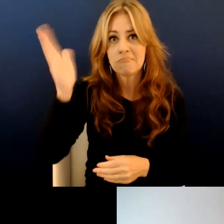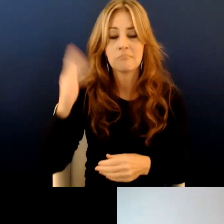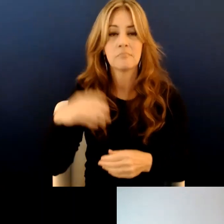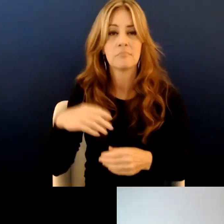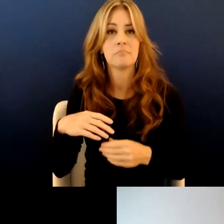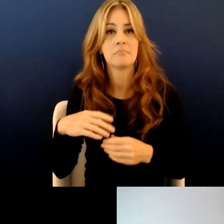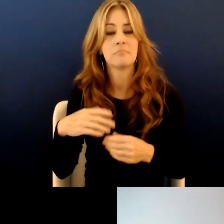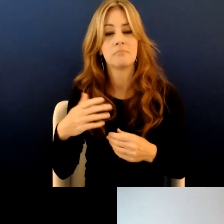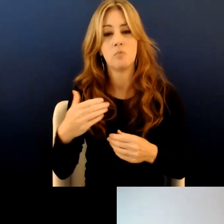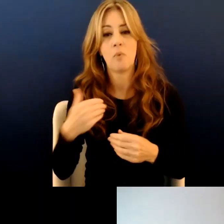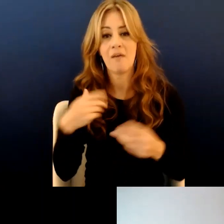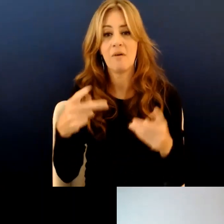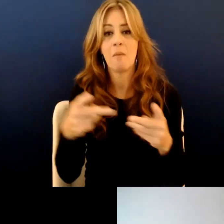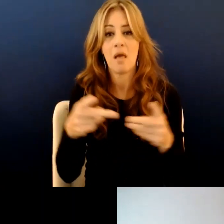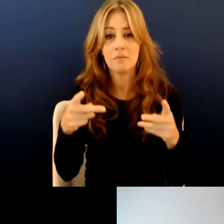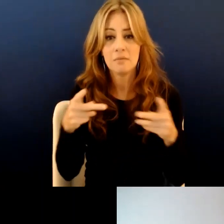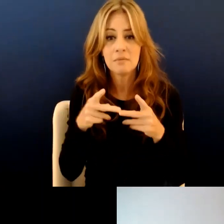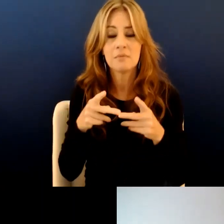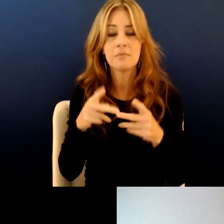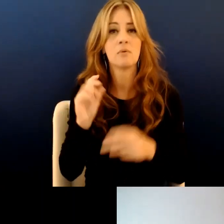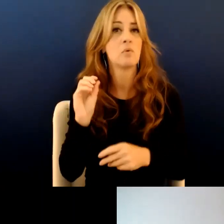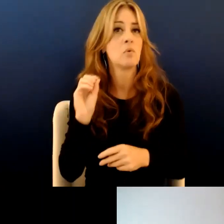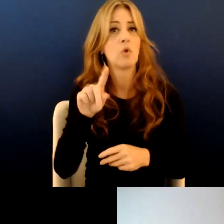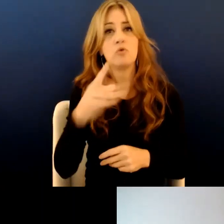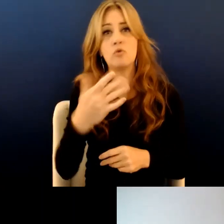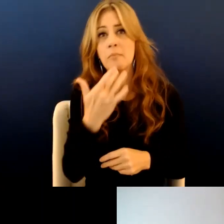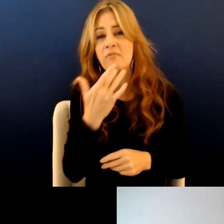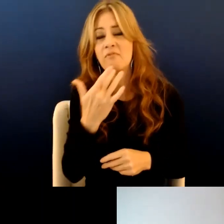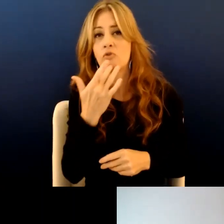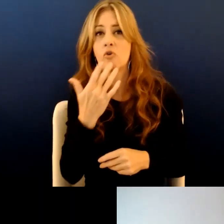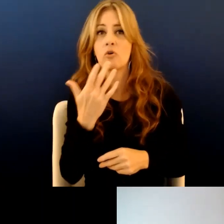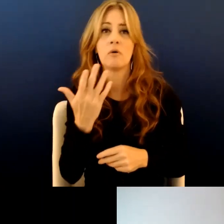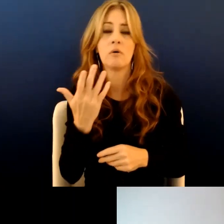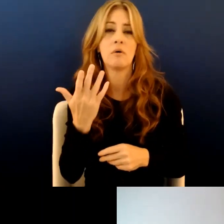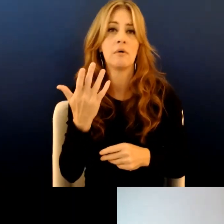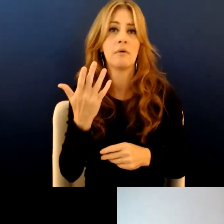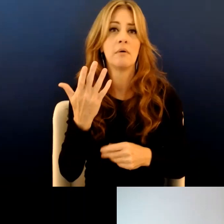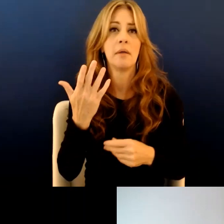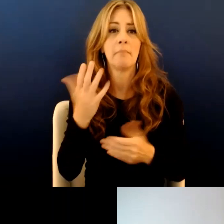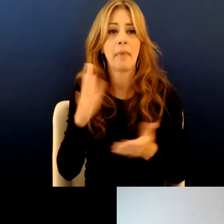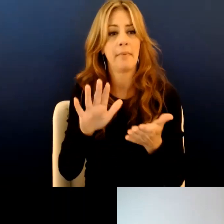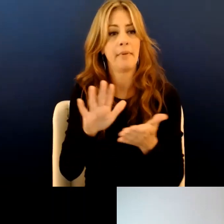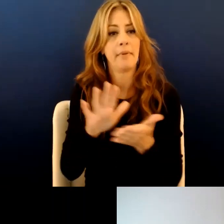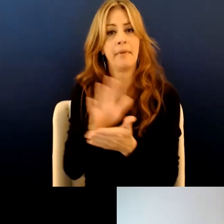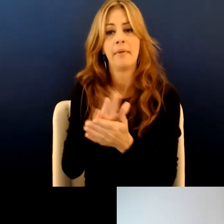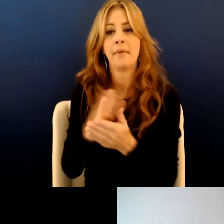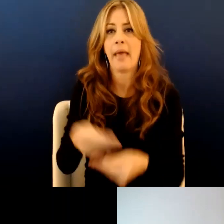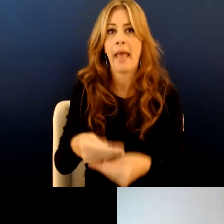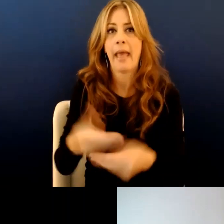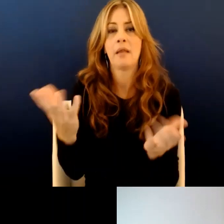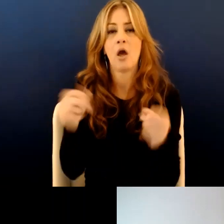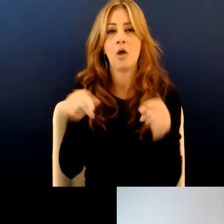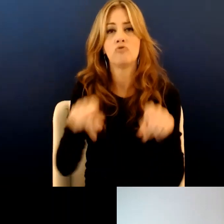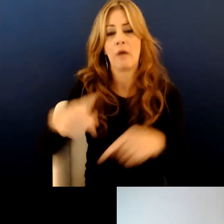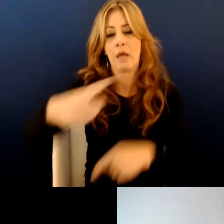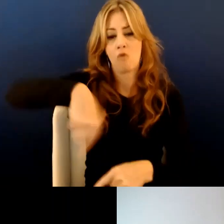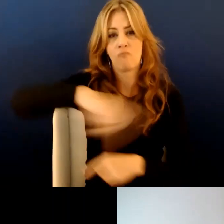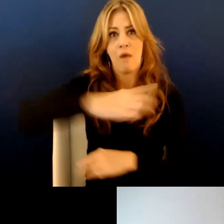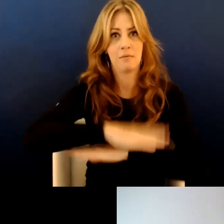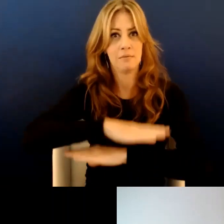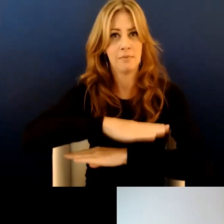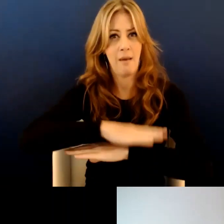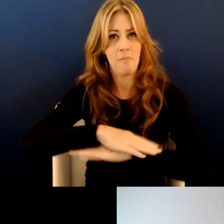or your preferred modality is a handout at a round table at our meeting or